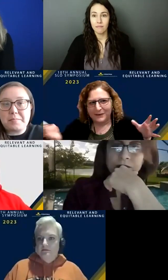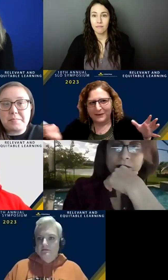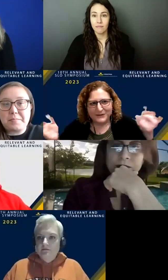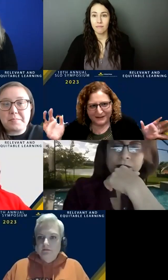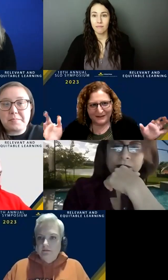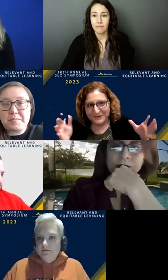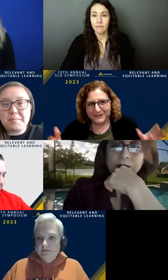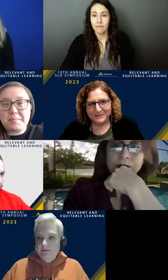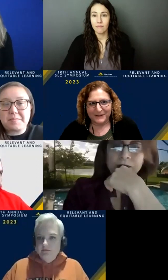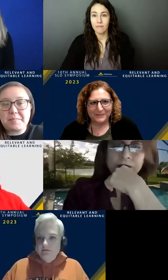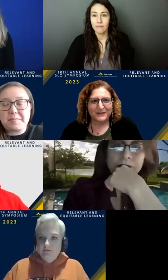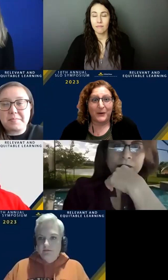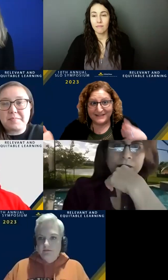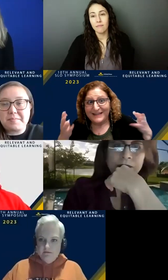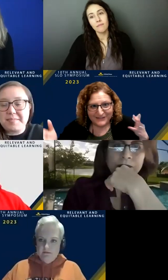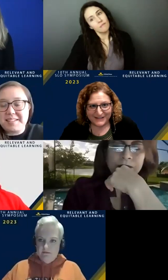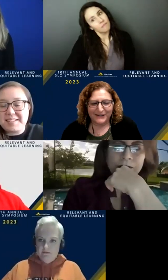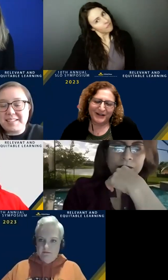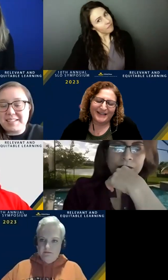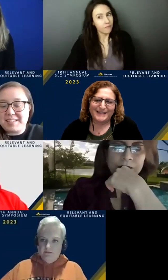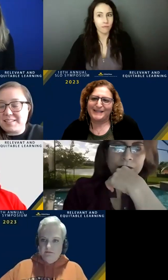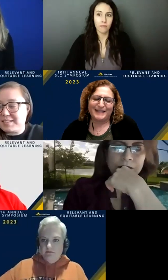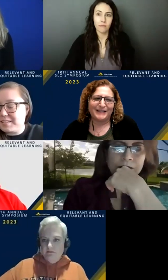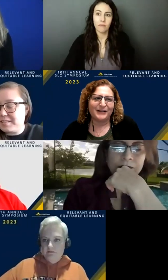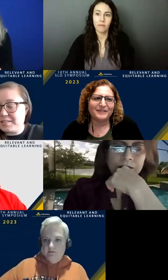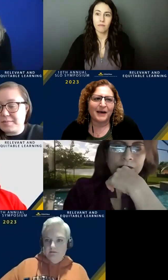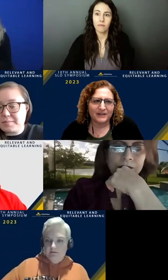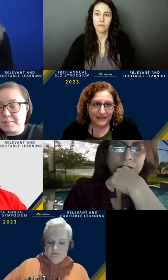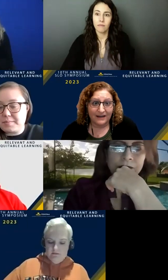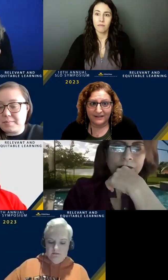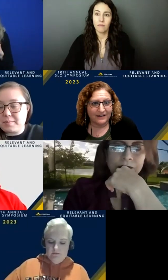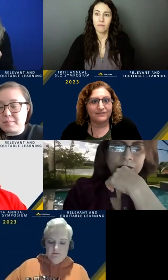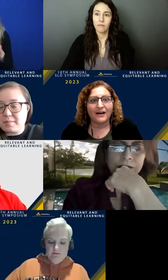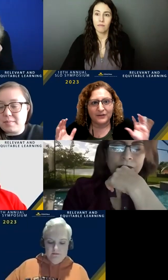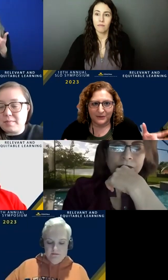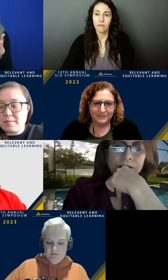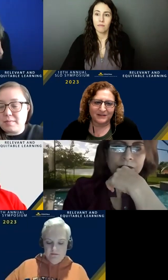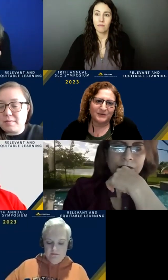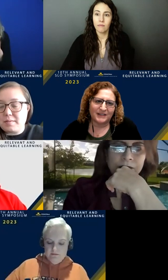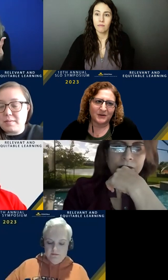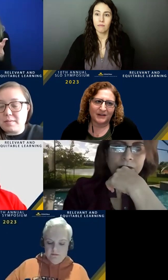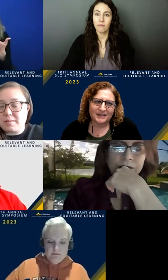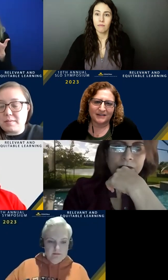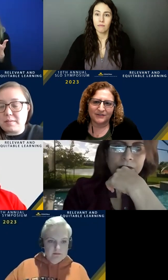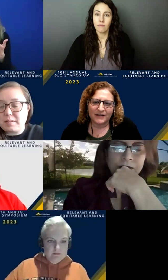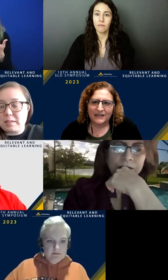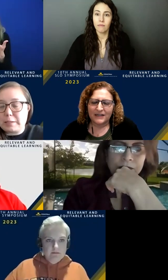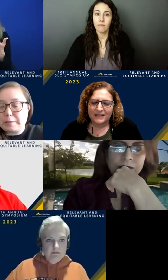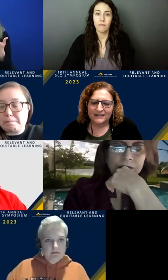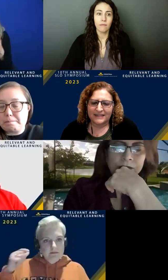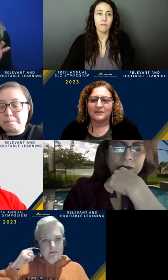too. I was really speaking about to quantitative and disaggregating statistically and all of that, but yeah, the value absolutely in